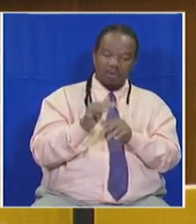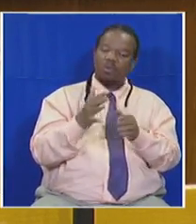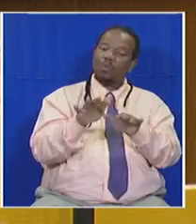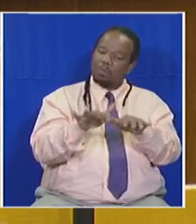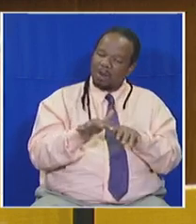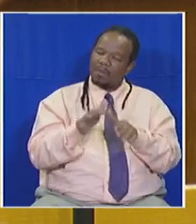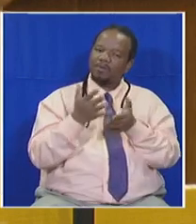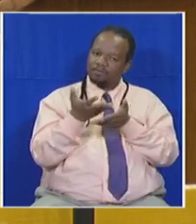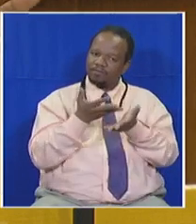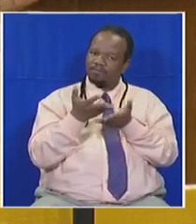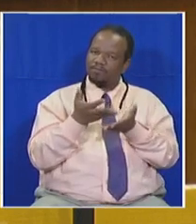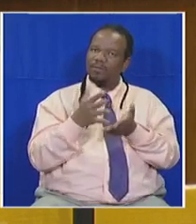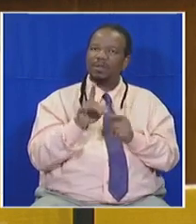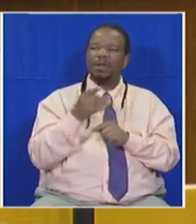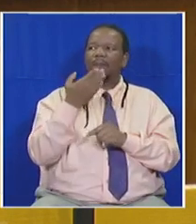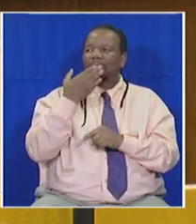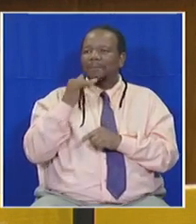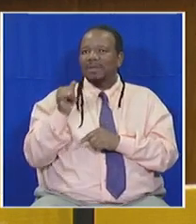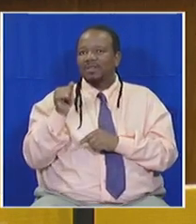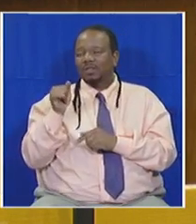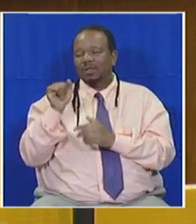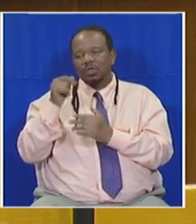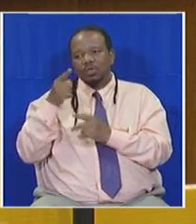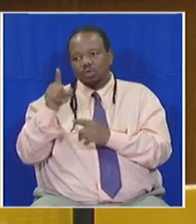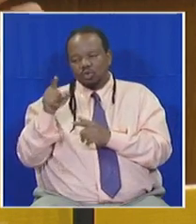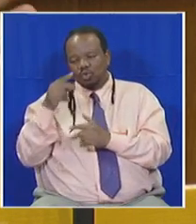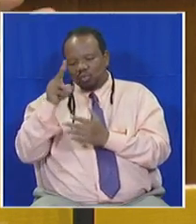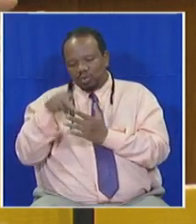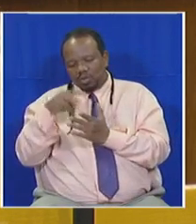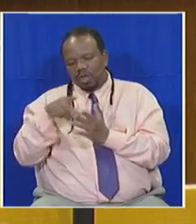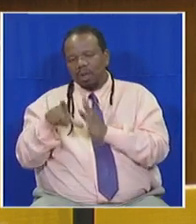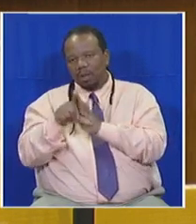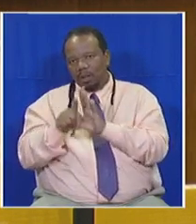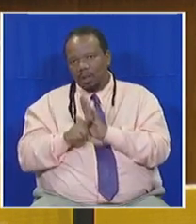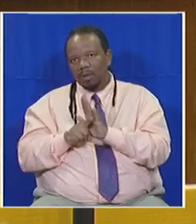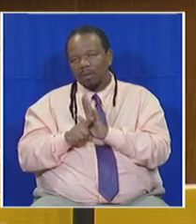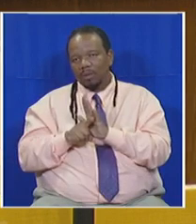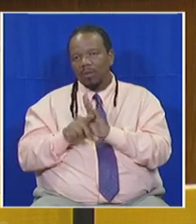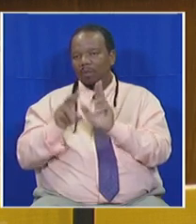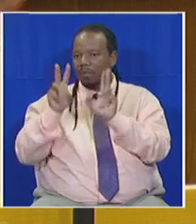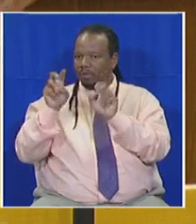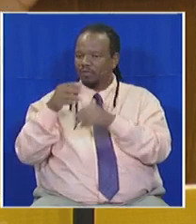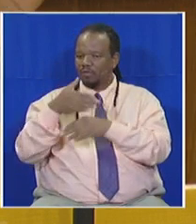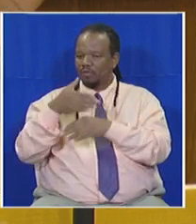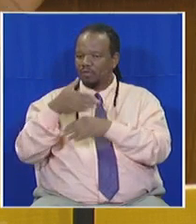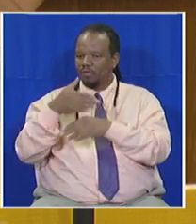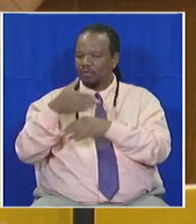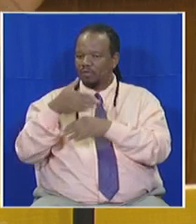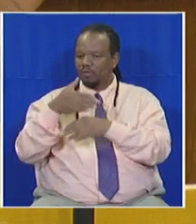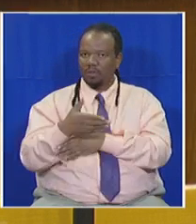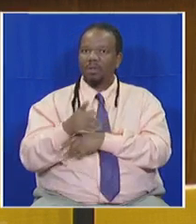So please, take time and go through the provision of the legislation around this particular matter, so as you are